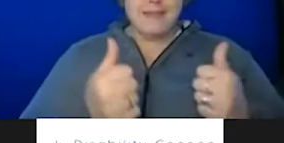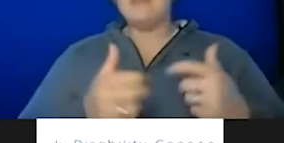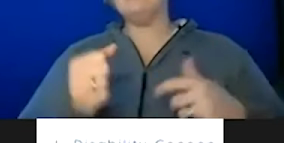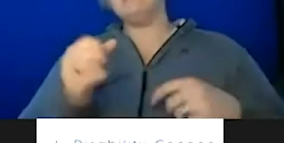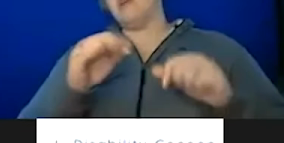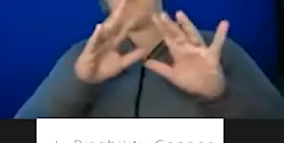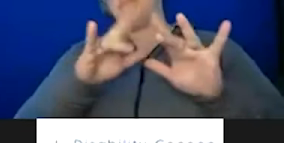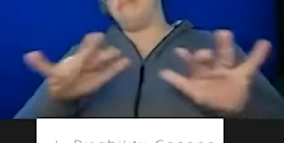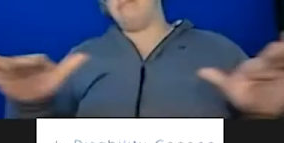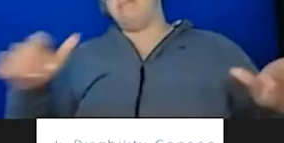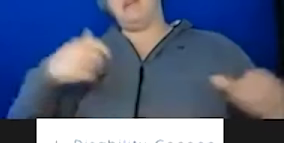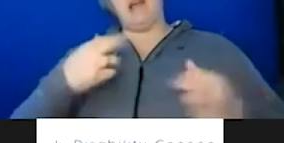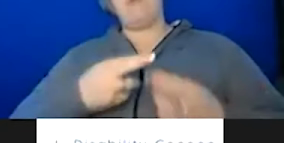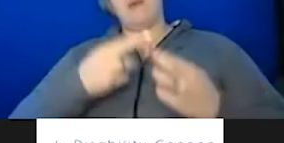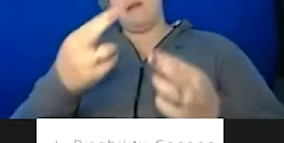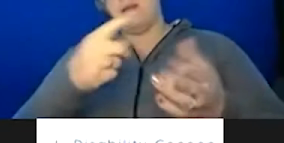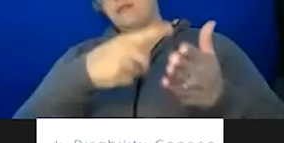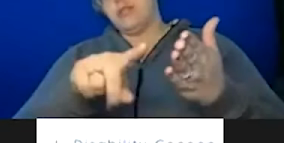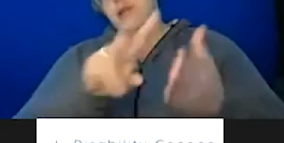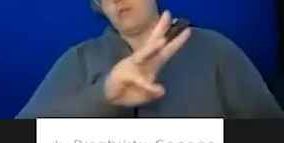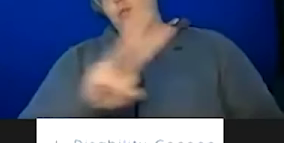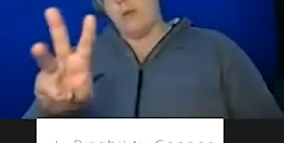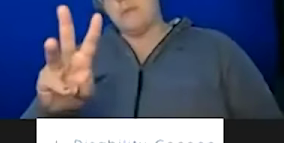what that's going to cost.